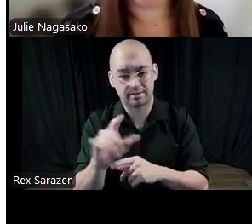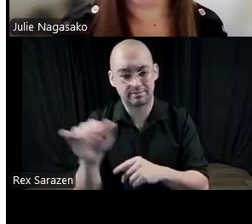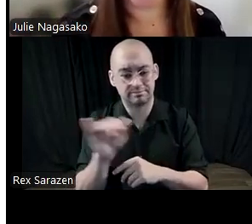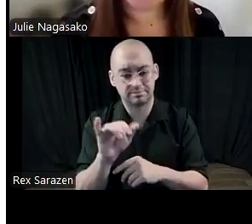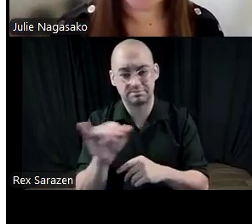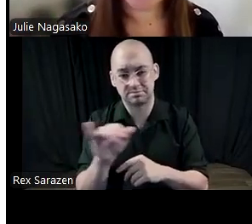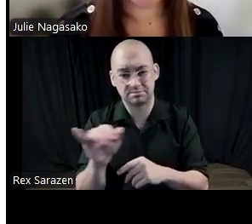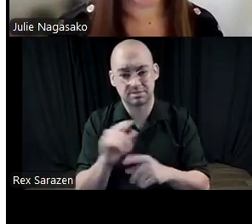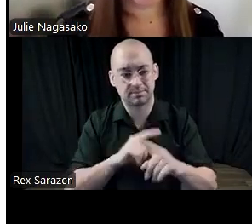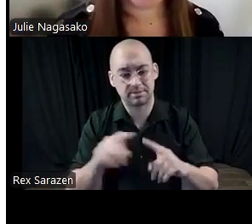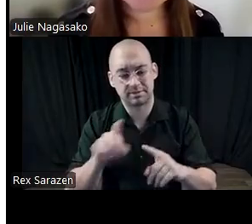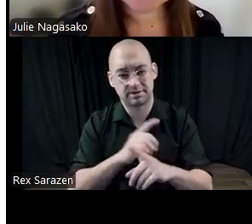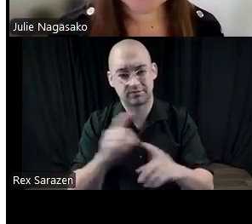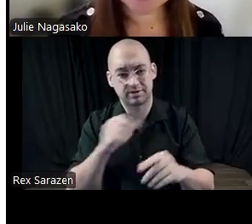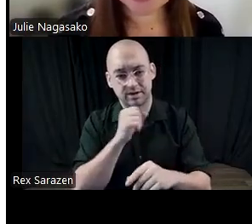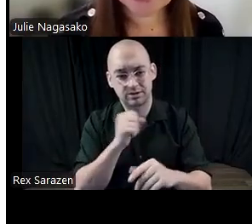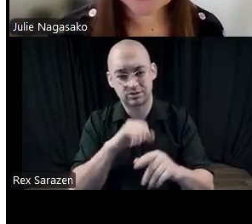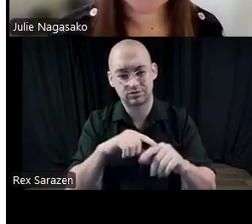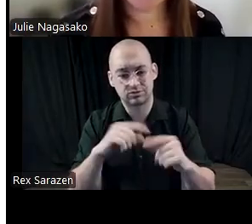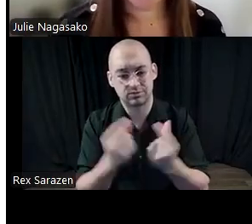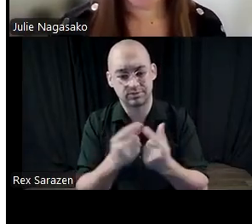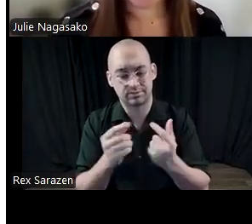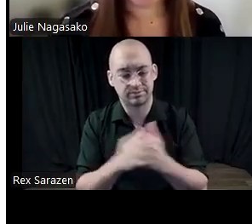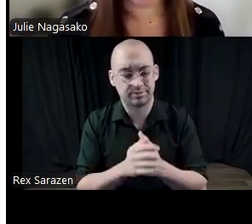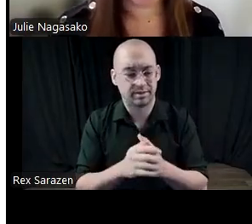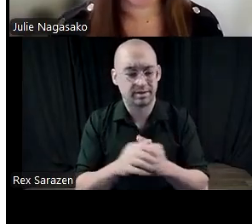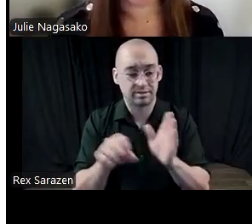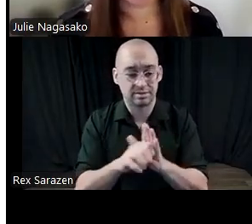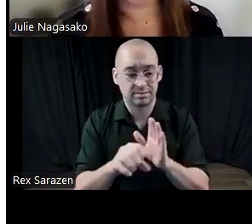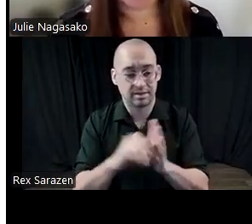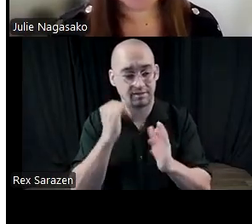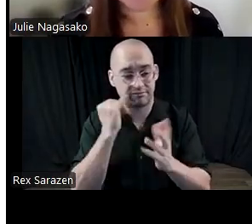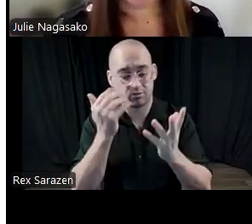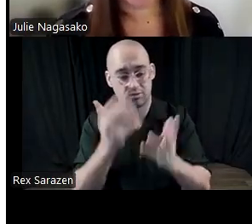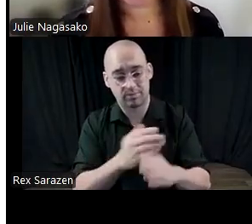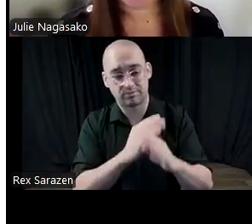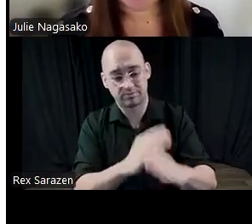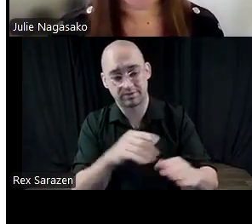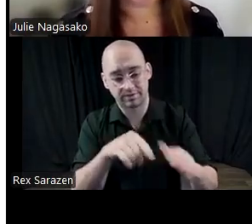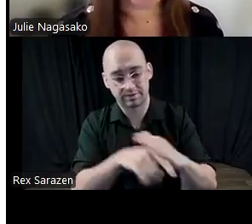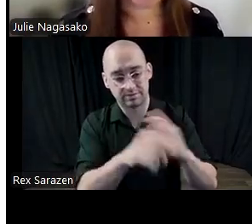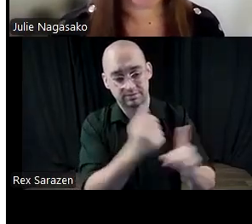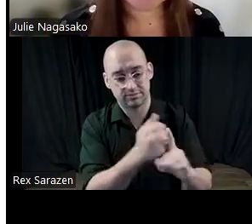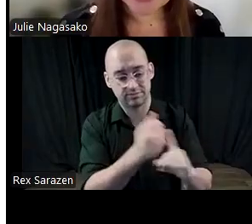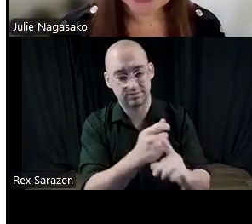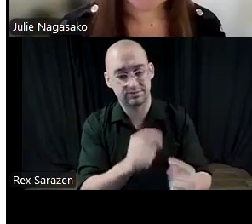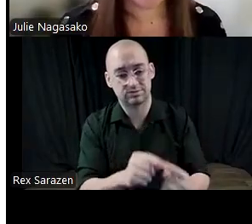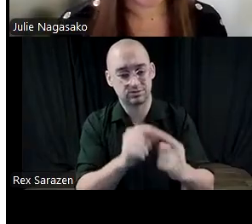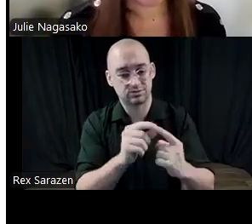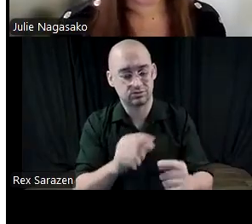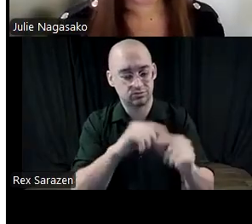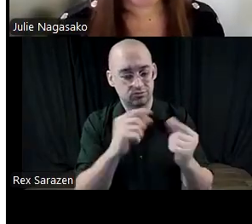prevent suicide and overdose for a specific population, we'd recognize that certain groups who have experienced structural